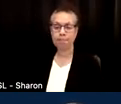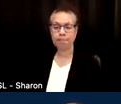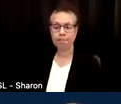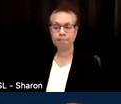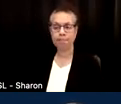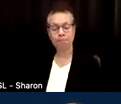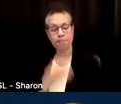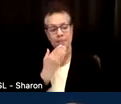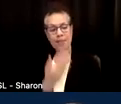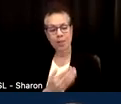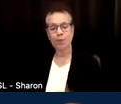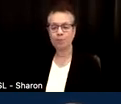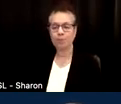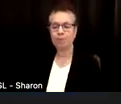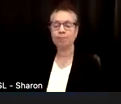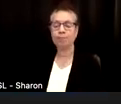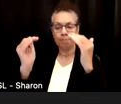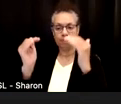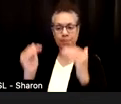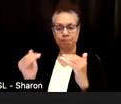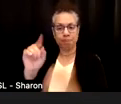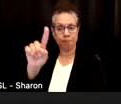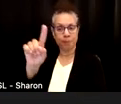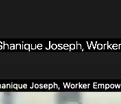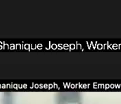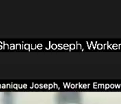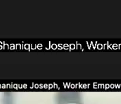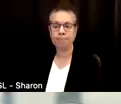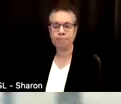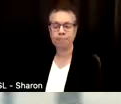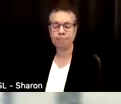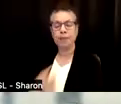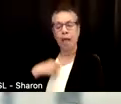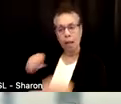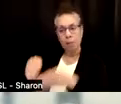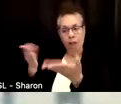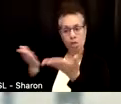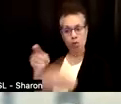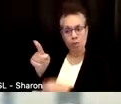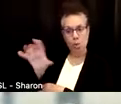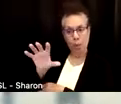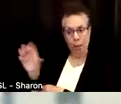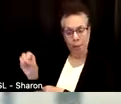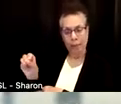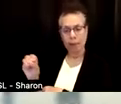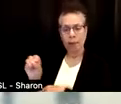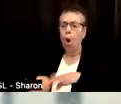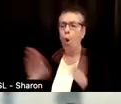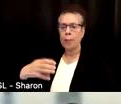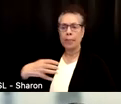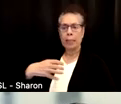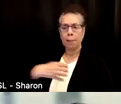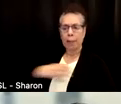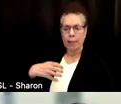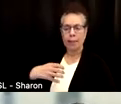Thank you. Our next question. I provided services to a company and then opened a complaint against them in the Fair